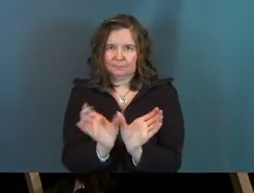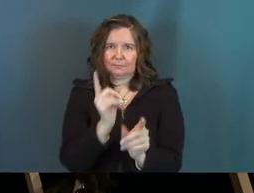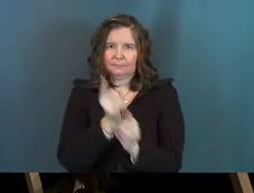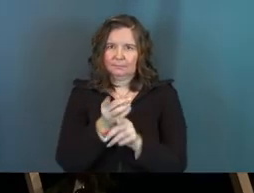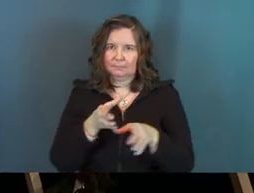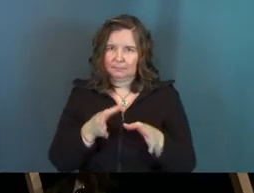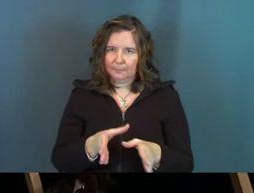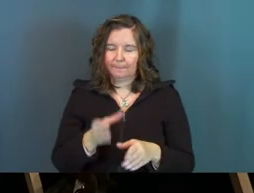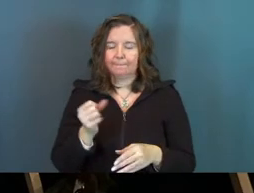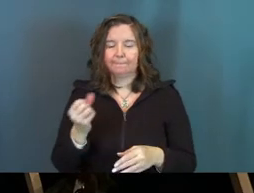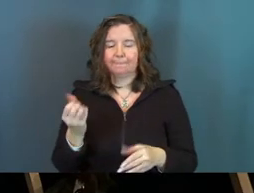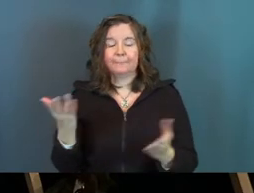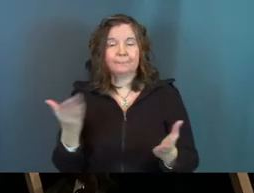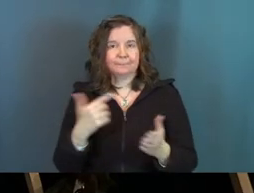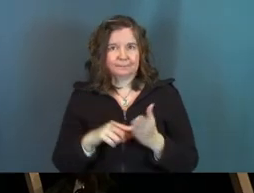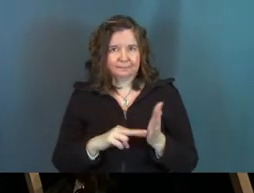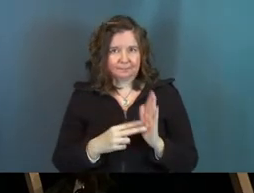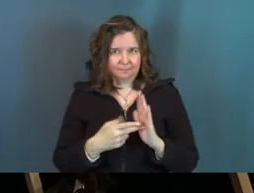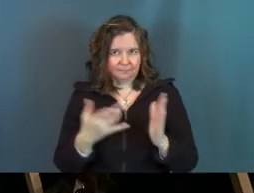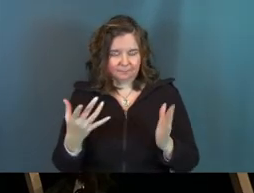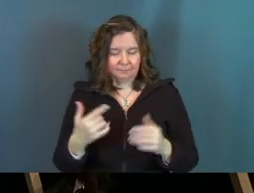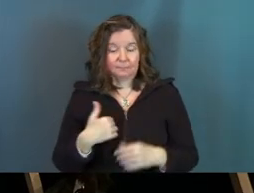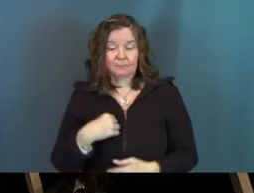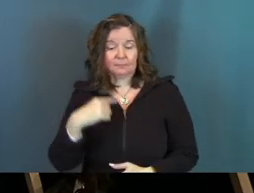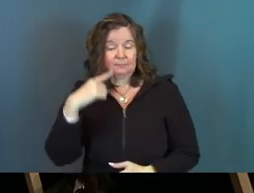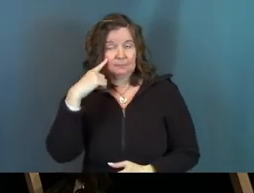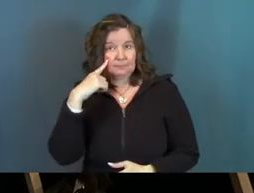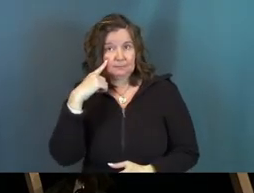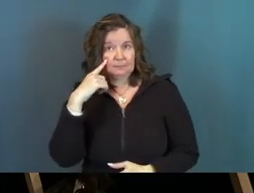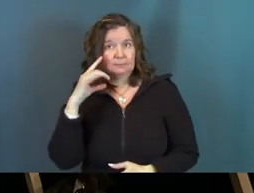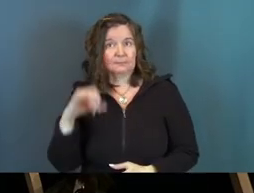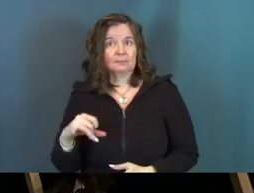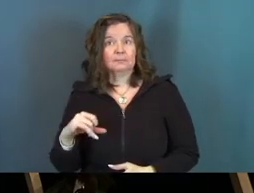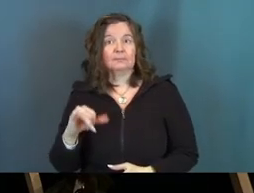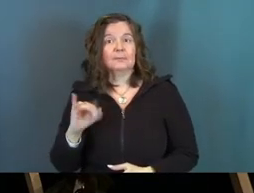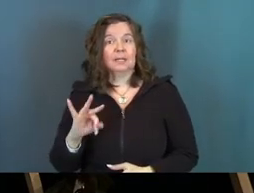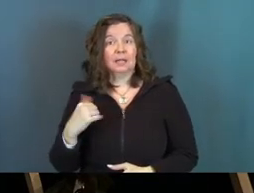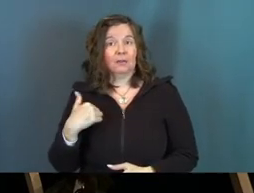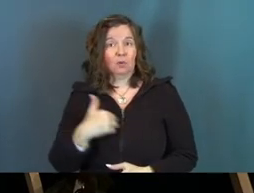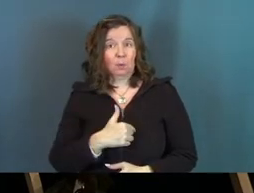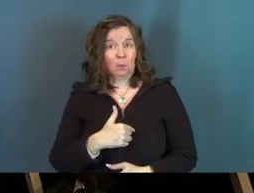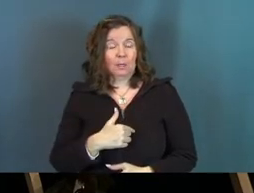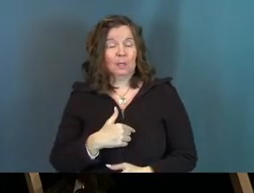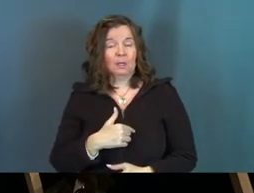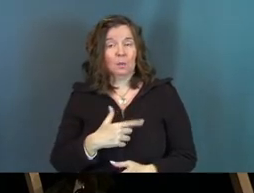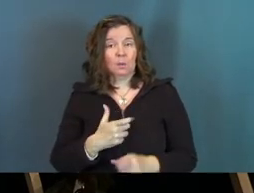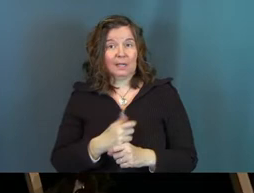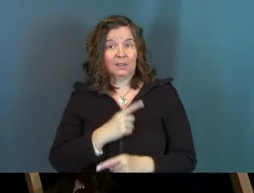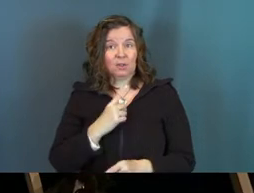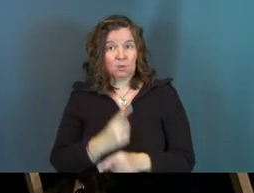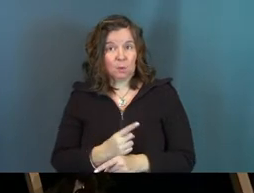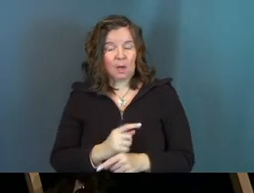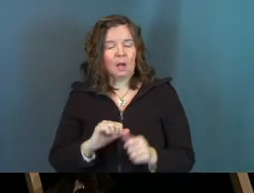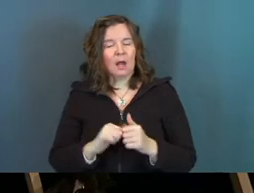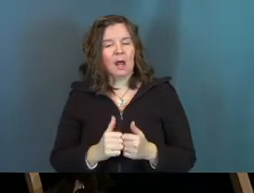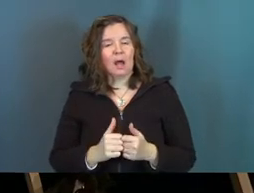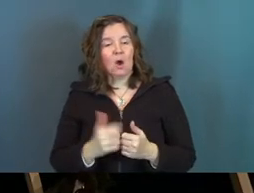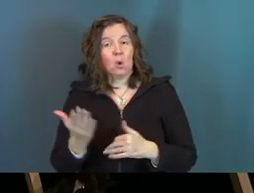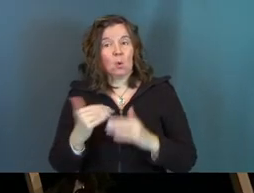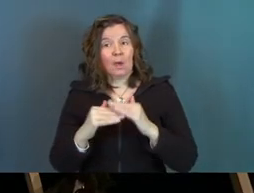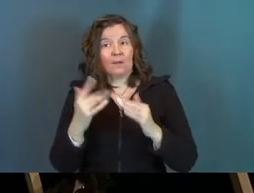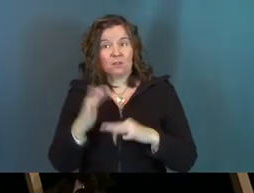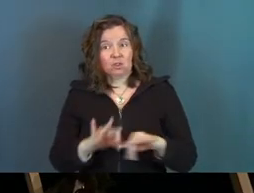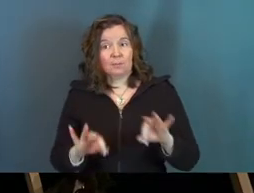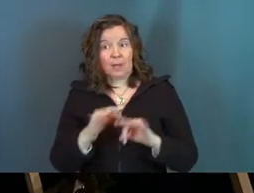way. And so here's what I mean by that. I think that if we are going to get this right, how heaven